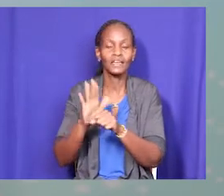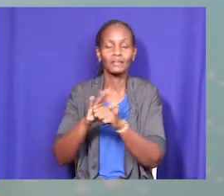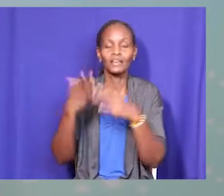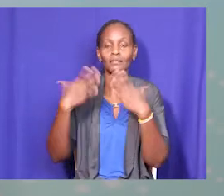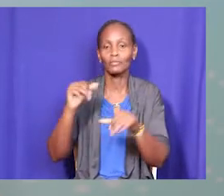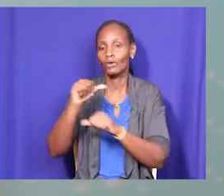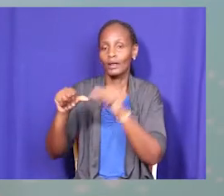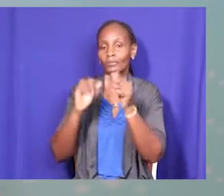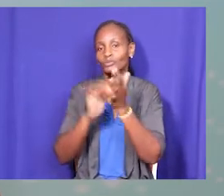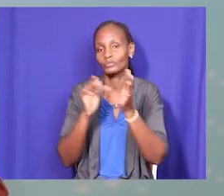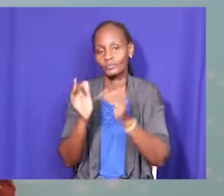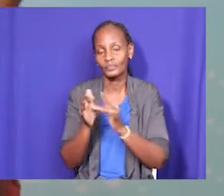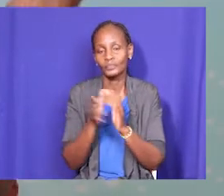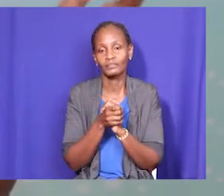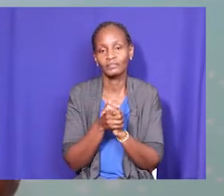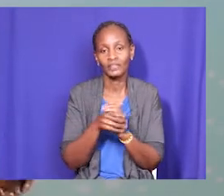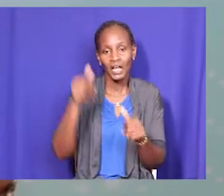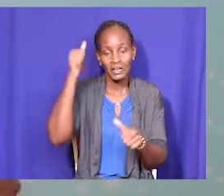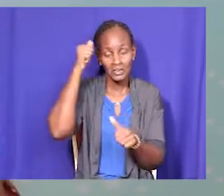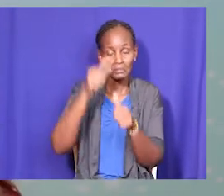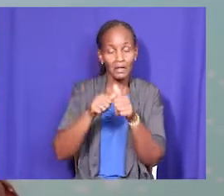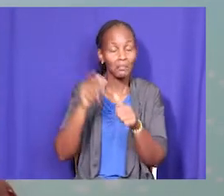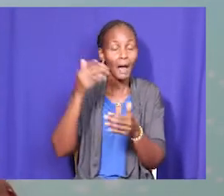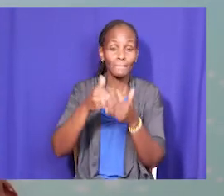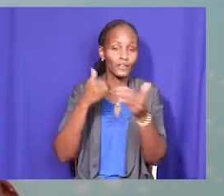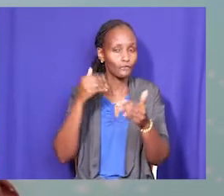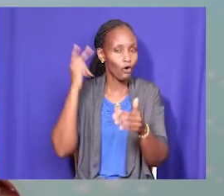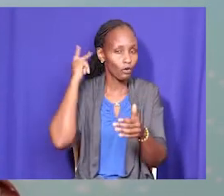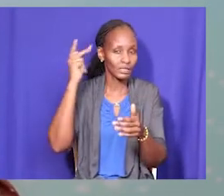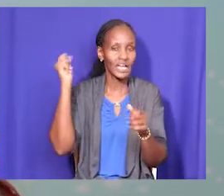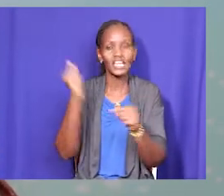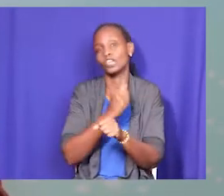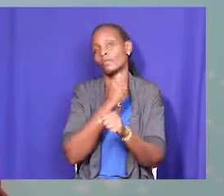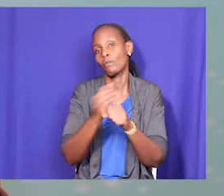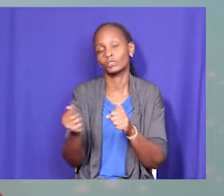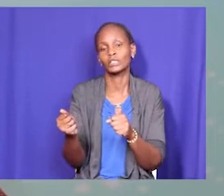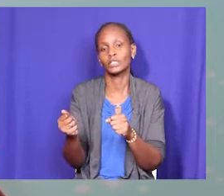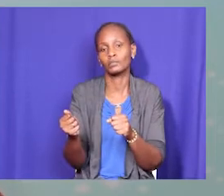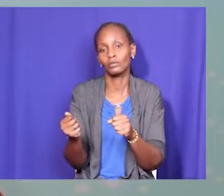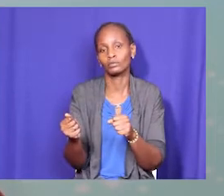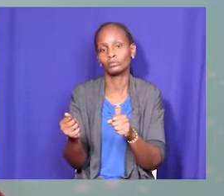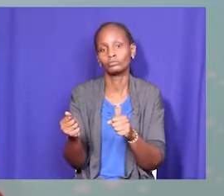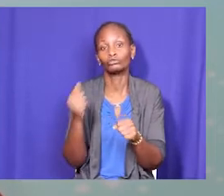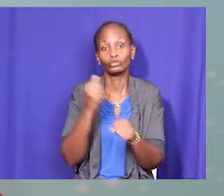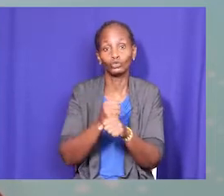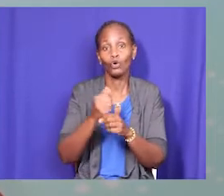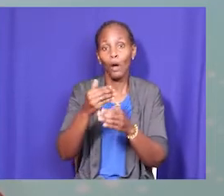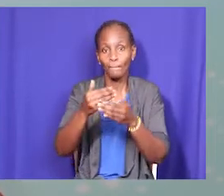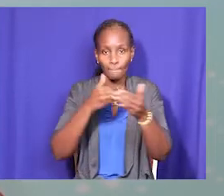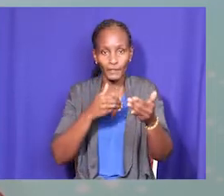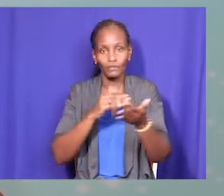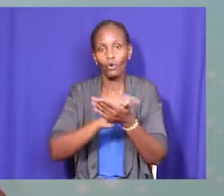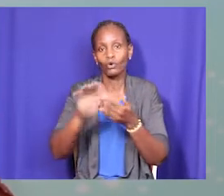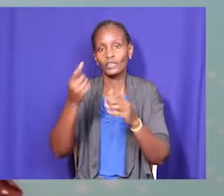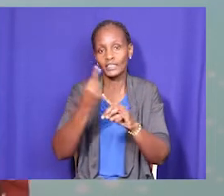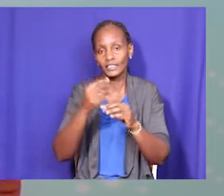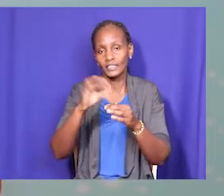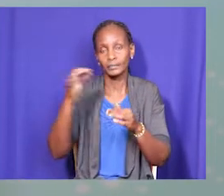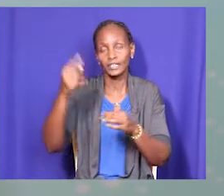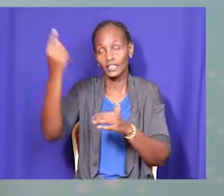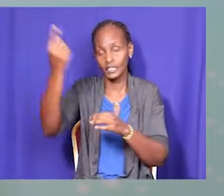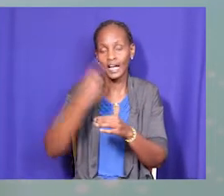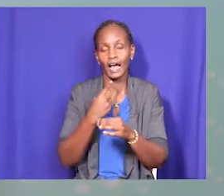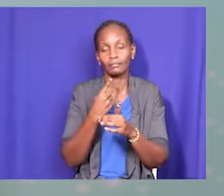Jesus. Remember, he was not able to do these things before he received the Holy Spirit.